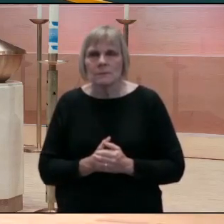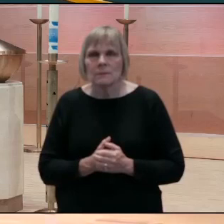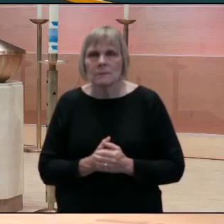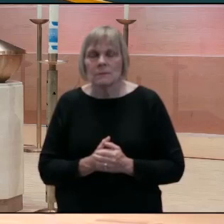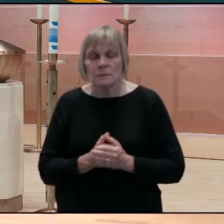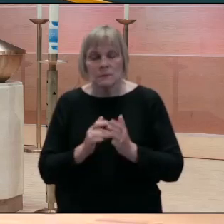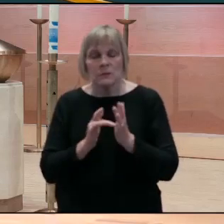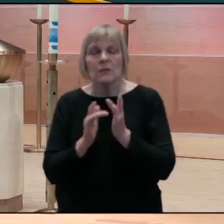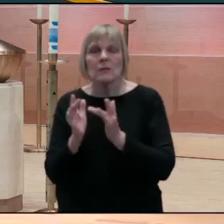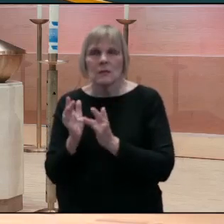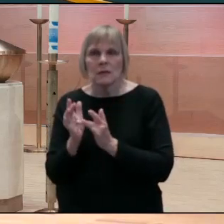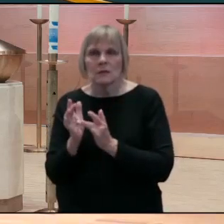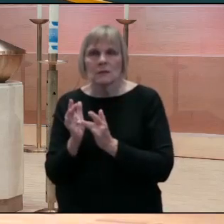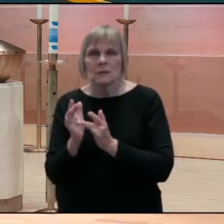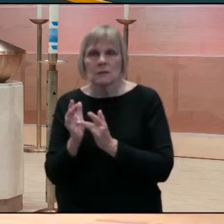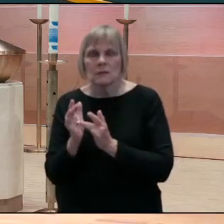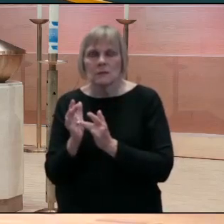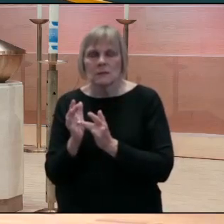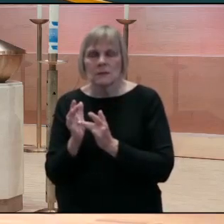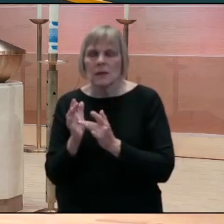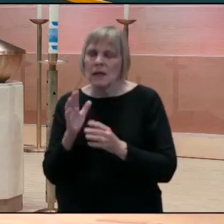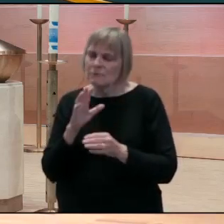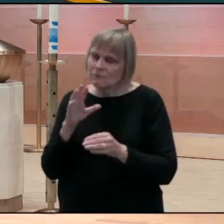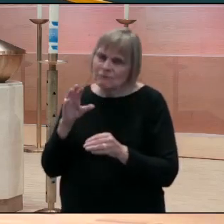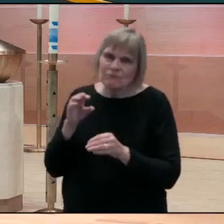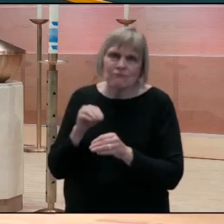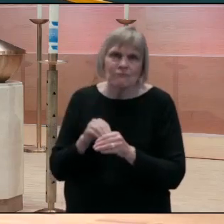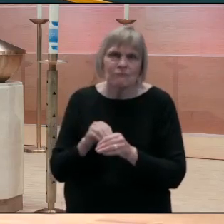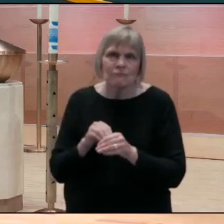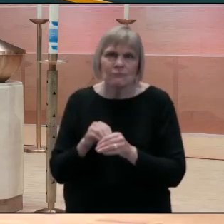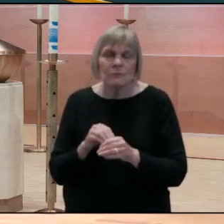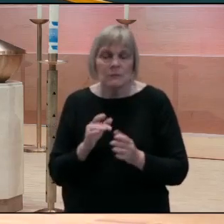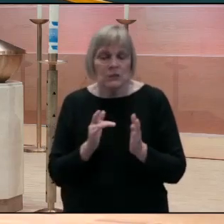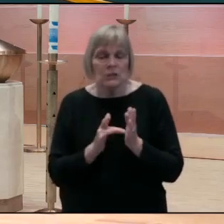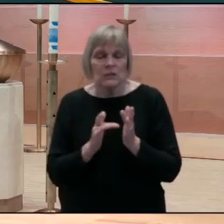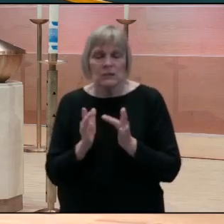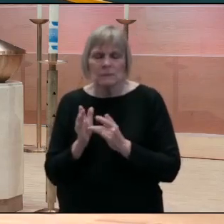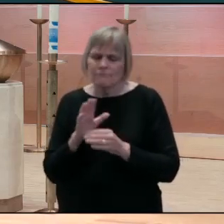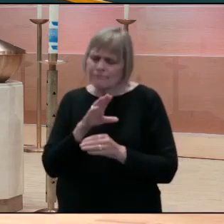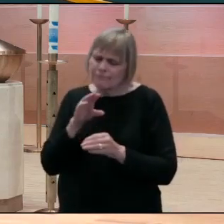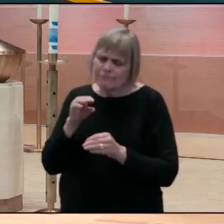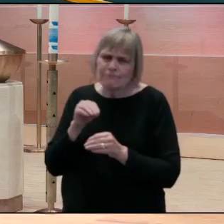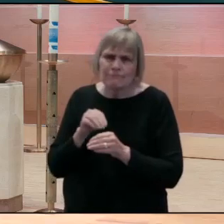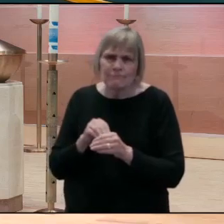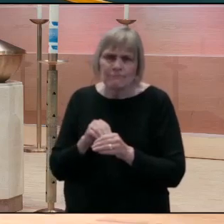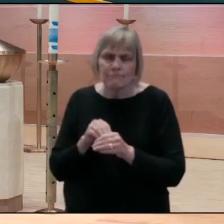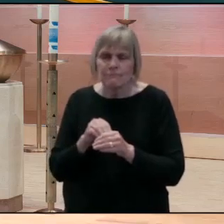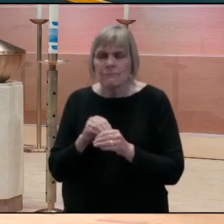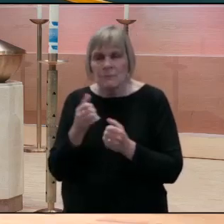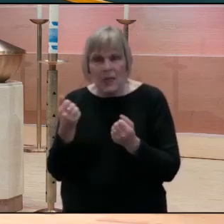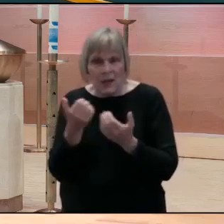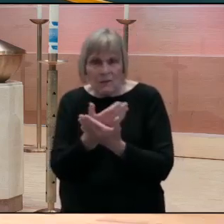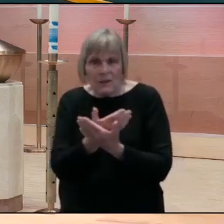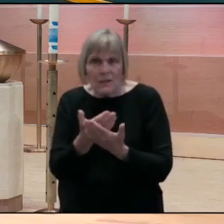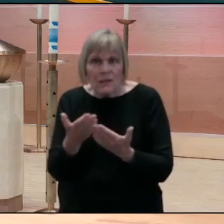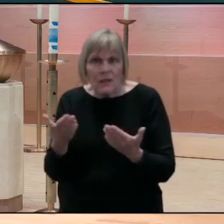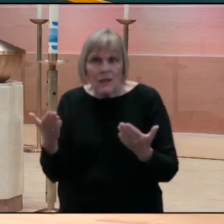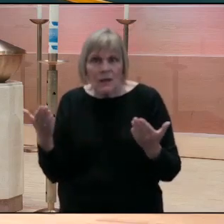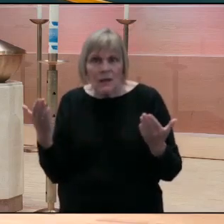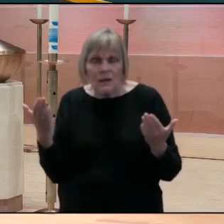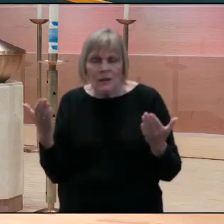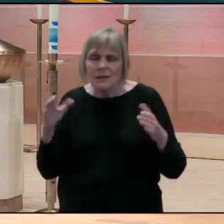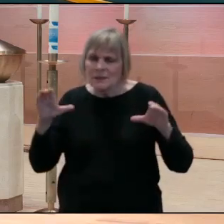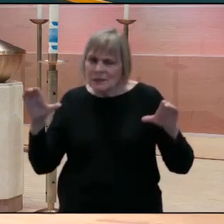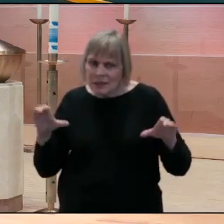It's because Jesus, he's all in. He's all in. He gave everything